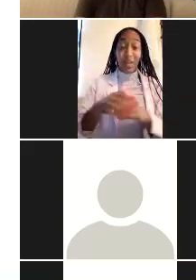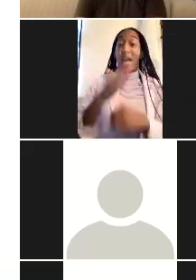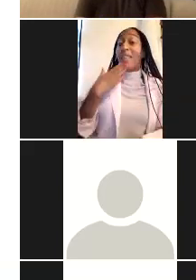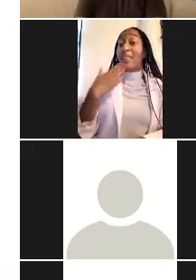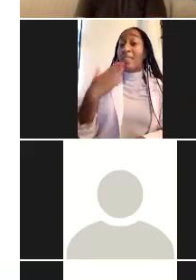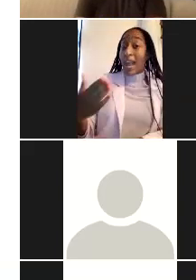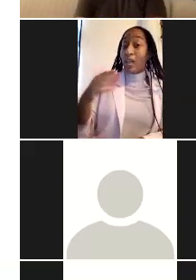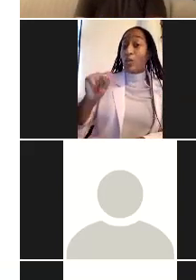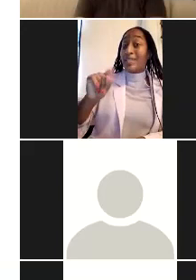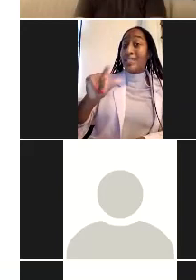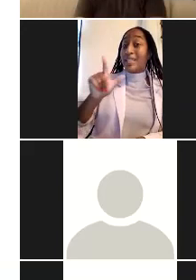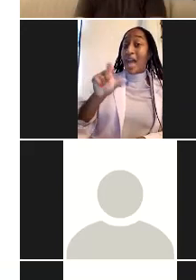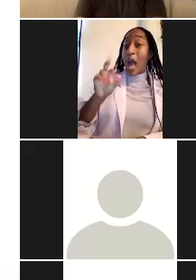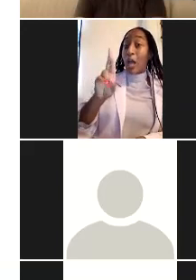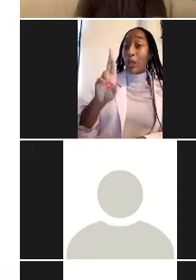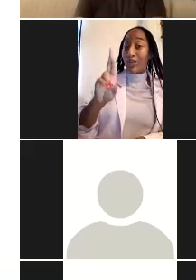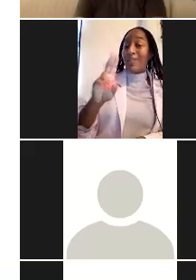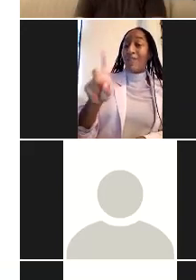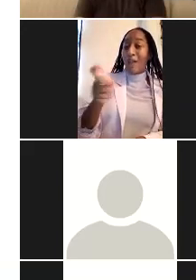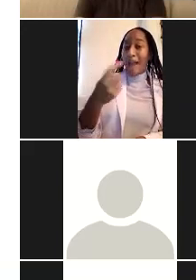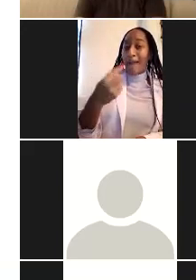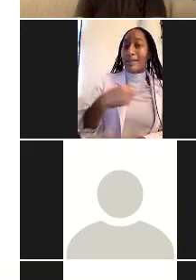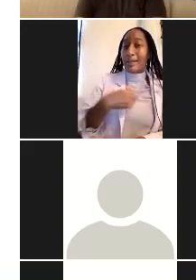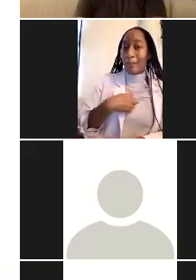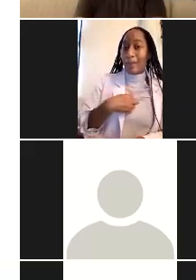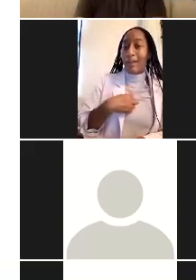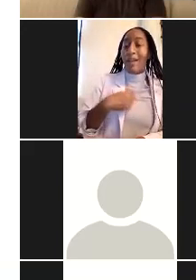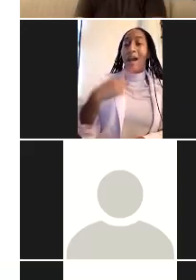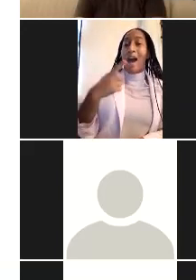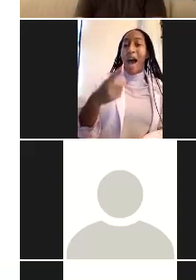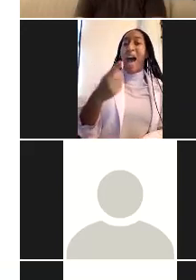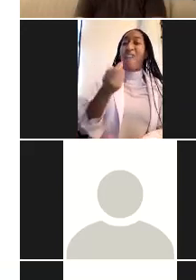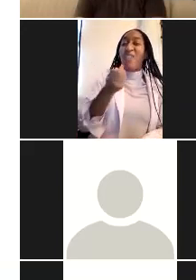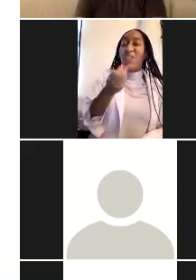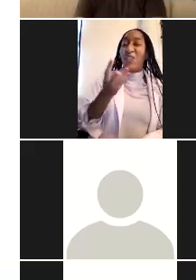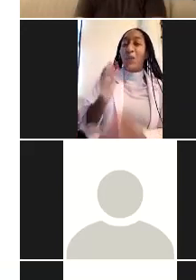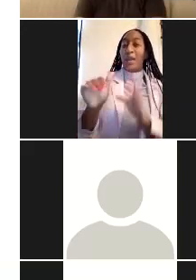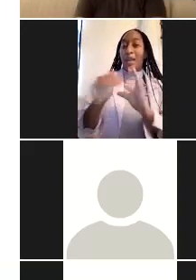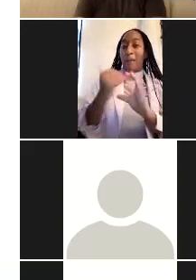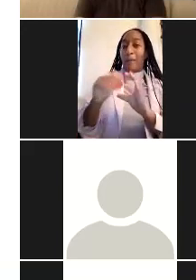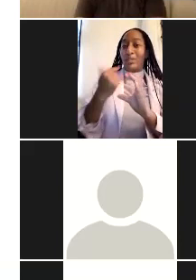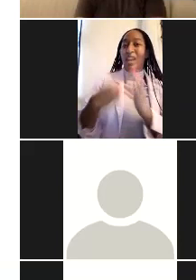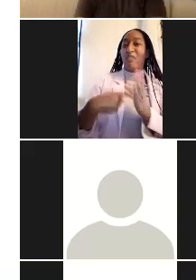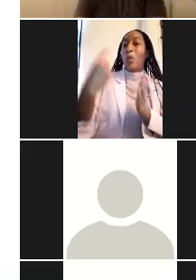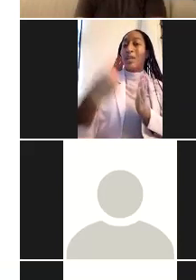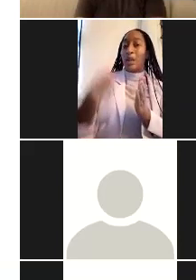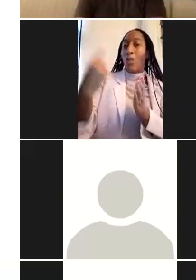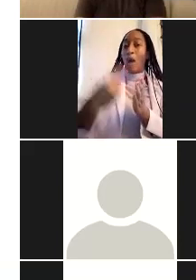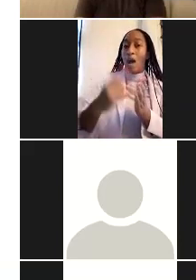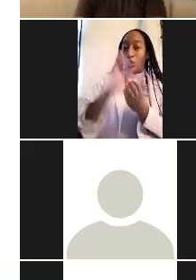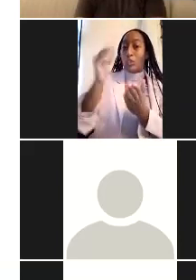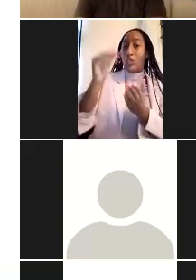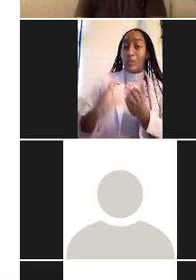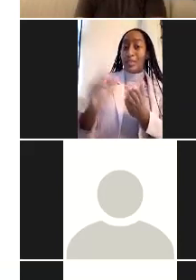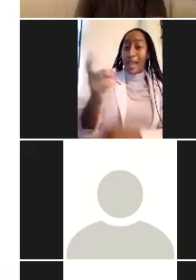because I do get quite a few emails from students saying they're not quite sure what they're supposed to be doing. That's why I like to explain it, and I'm glad you